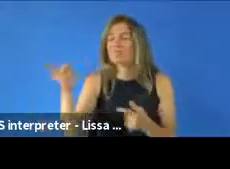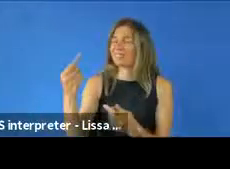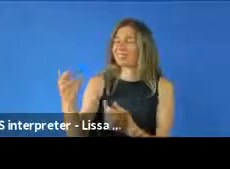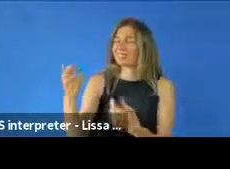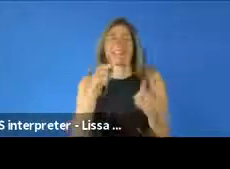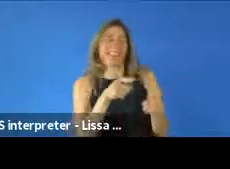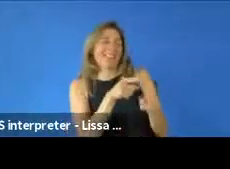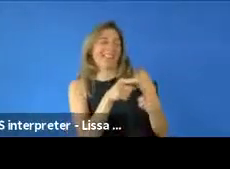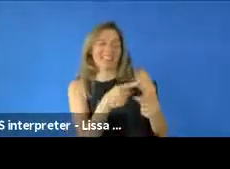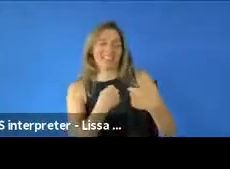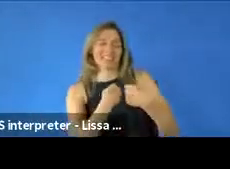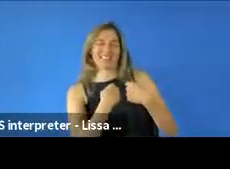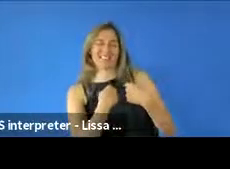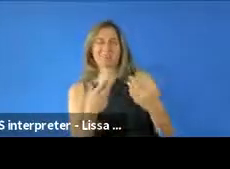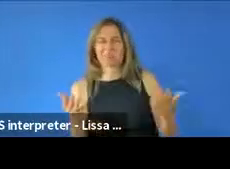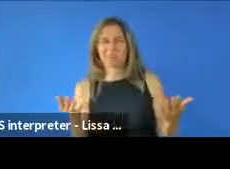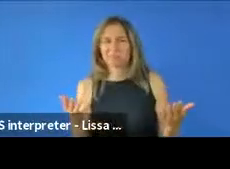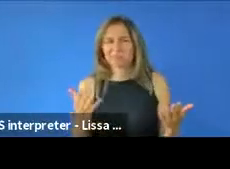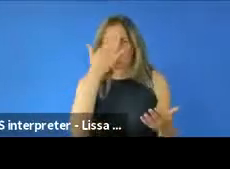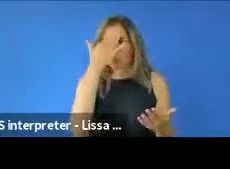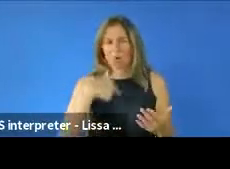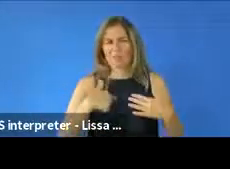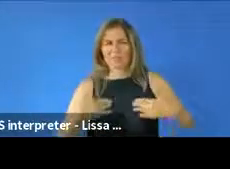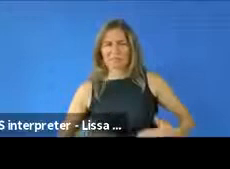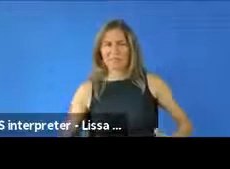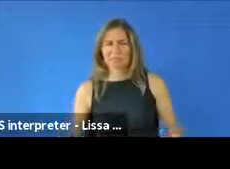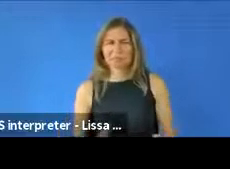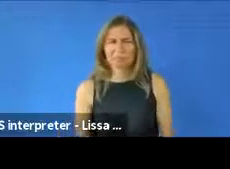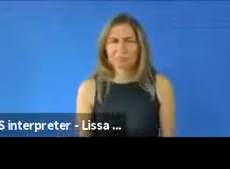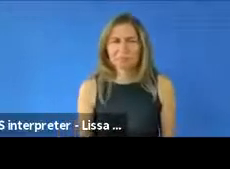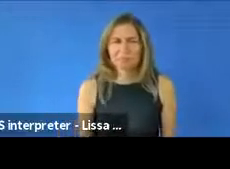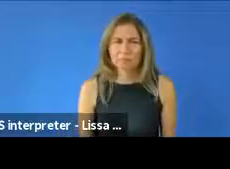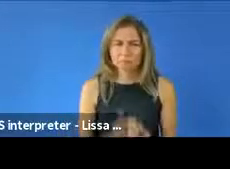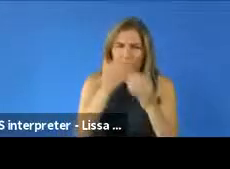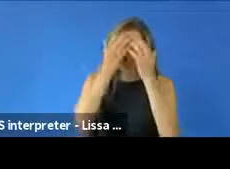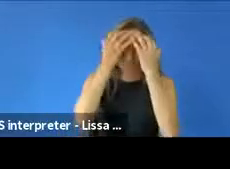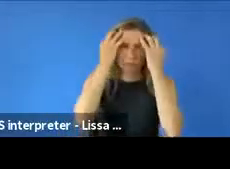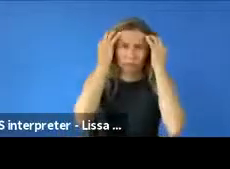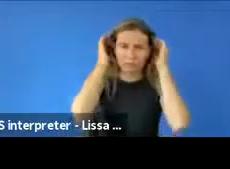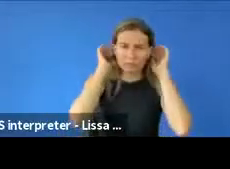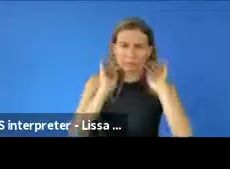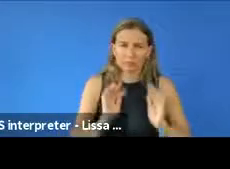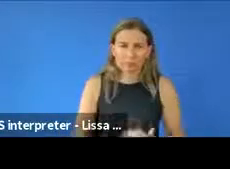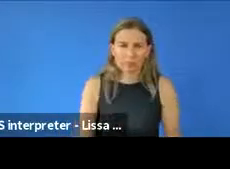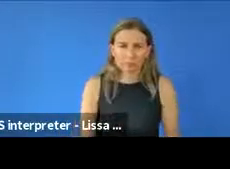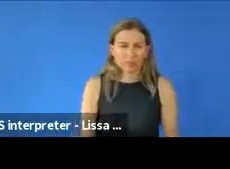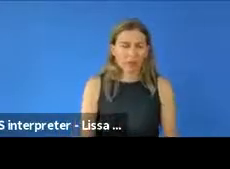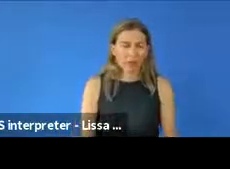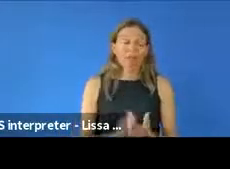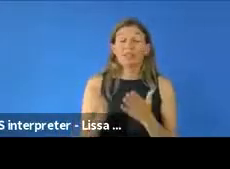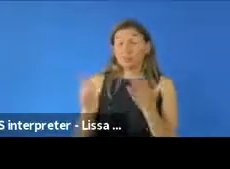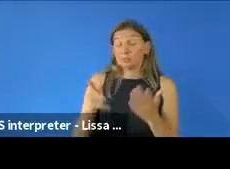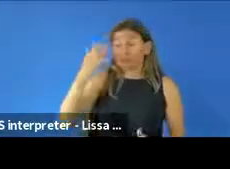problem. Those are the things that they face in school. We have other challenges also which have to do with cost of education, and that means parents normally